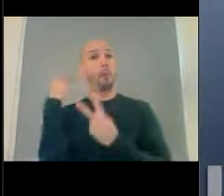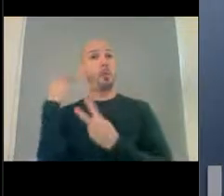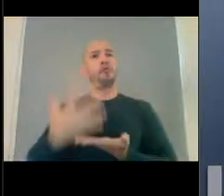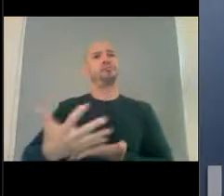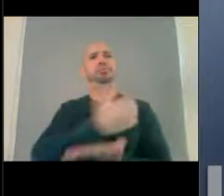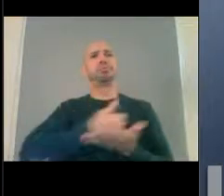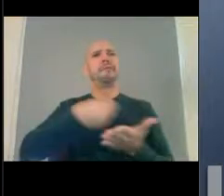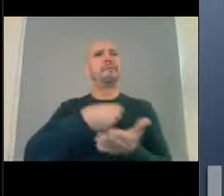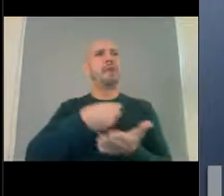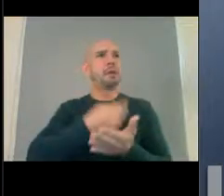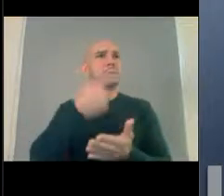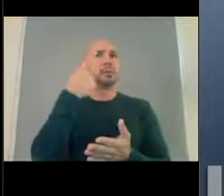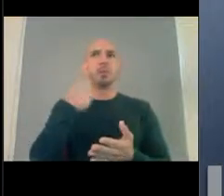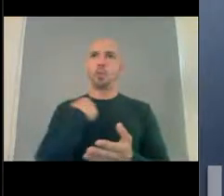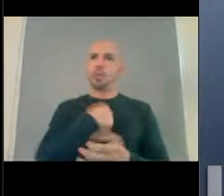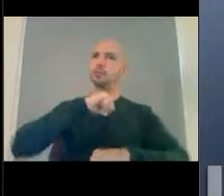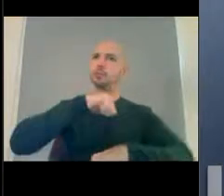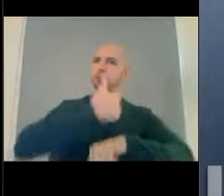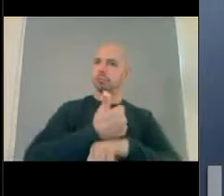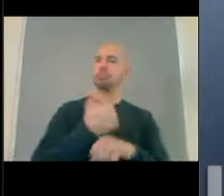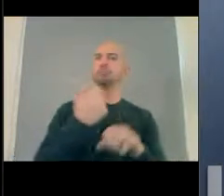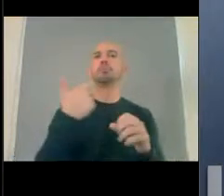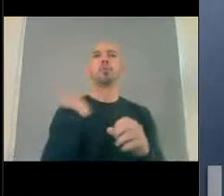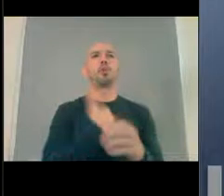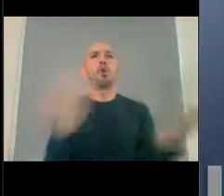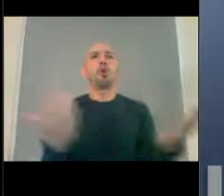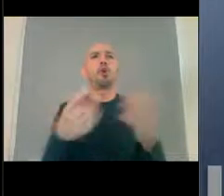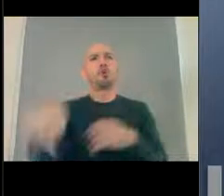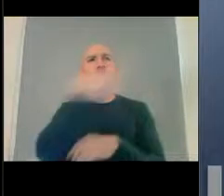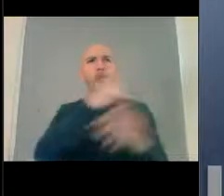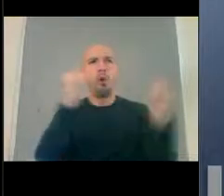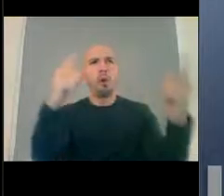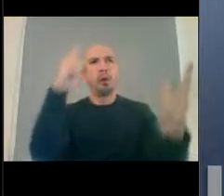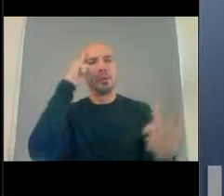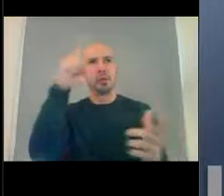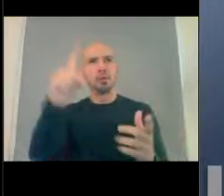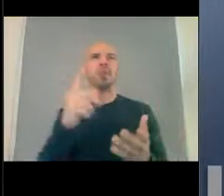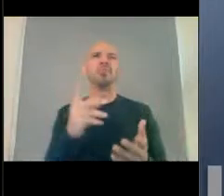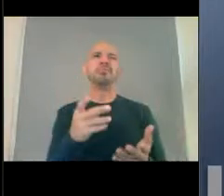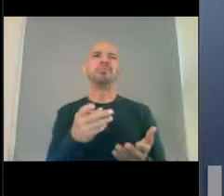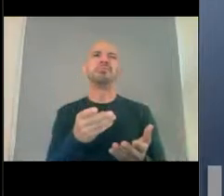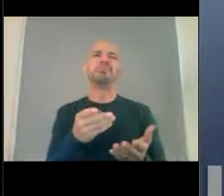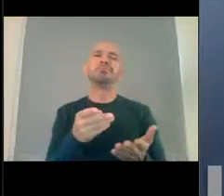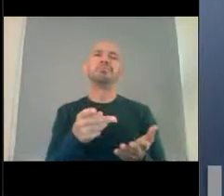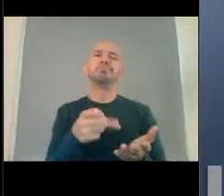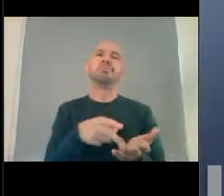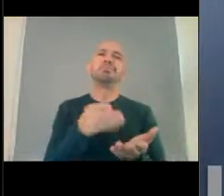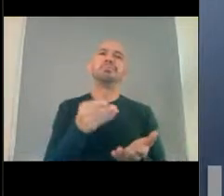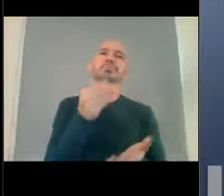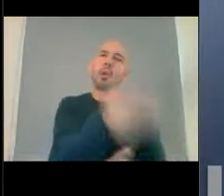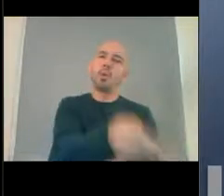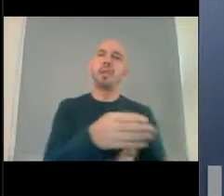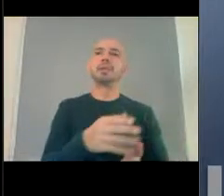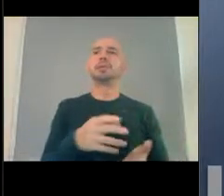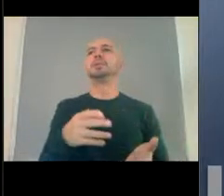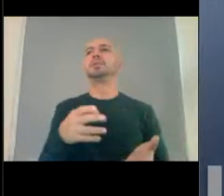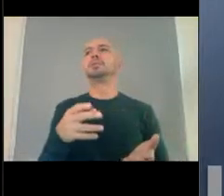california transportation foundation and i encourage you all to donate again i offer my deepest condolences to ali's